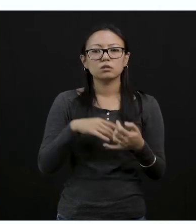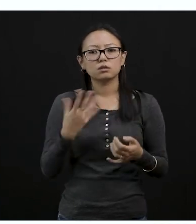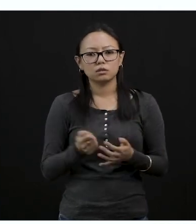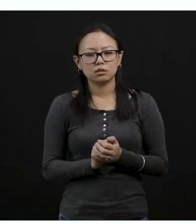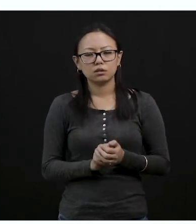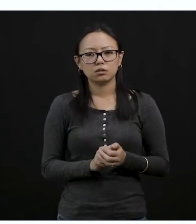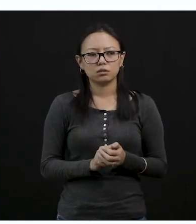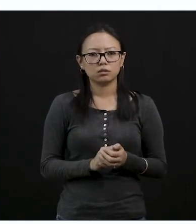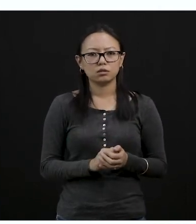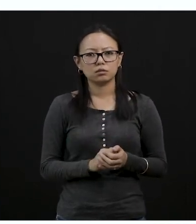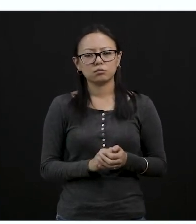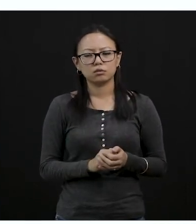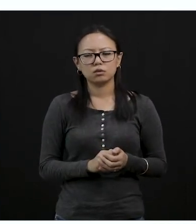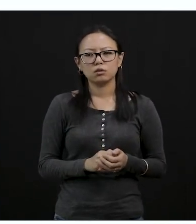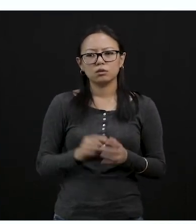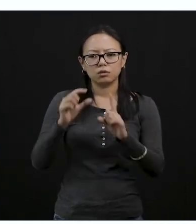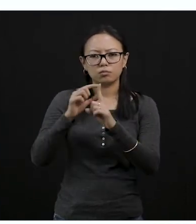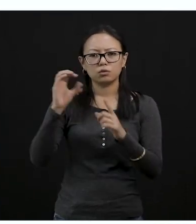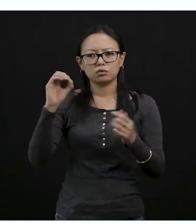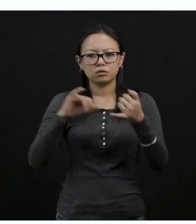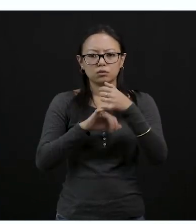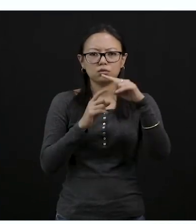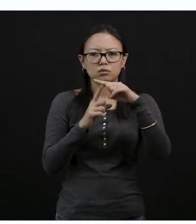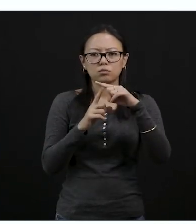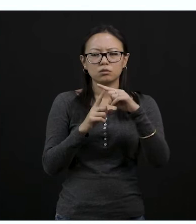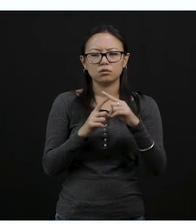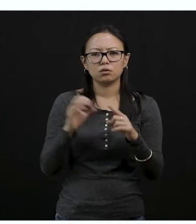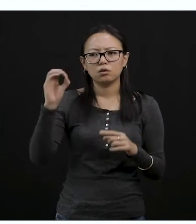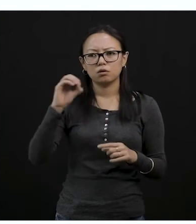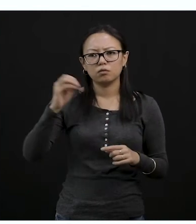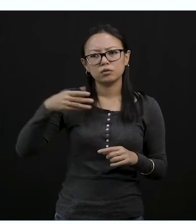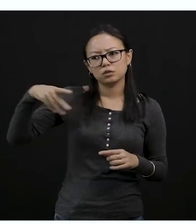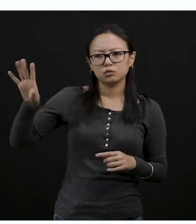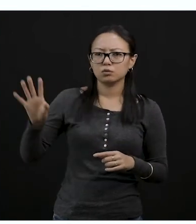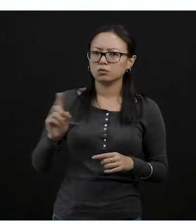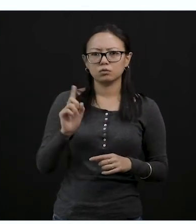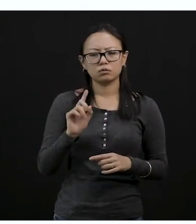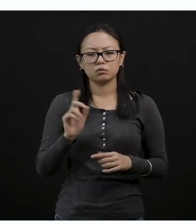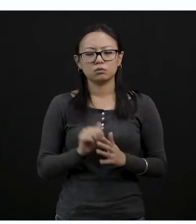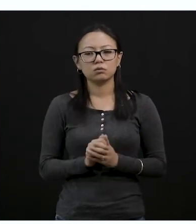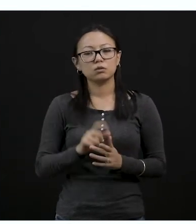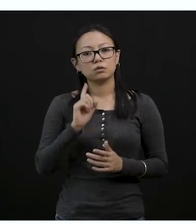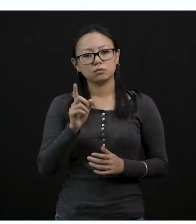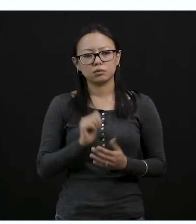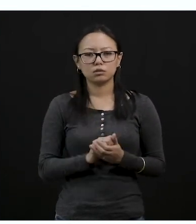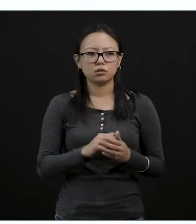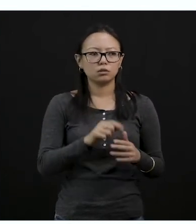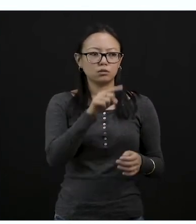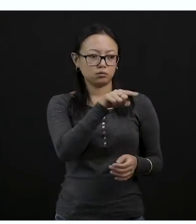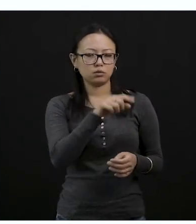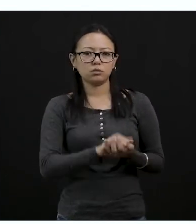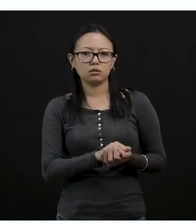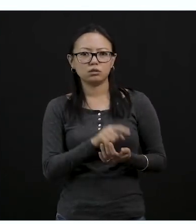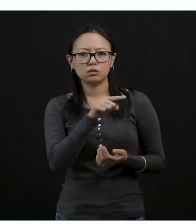office, right? Now instead of going for this long process, I can just connect it to a fax machine, and